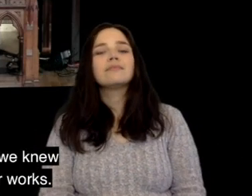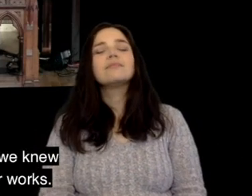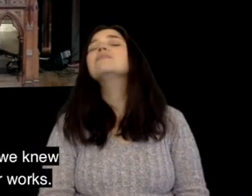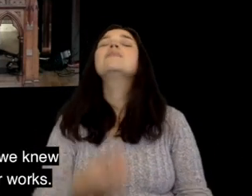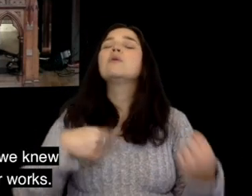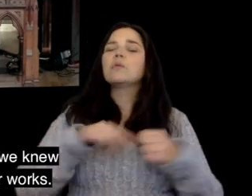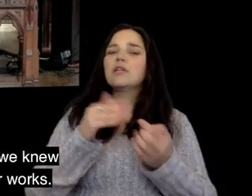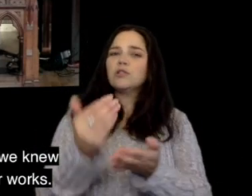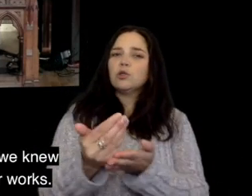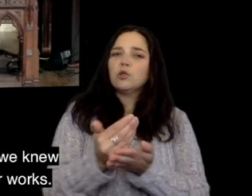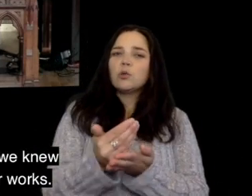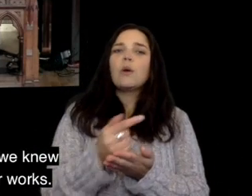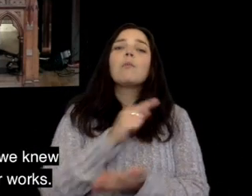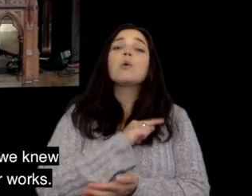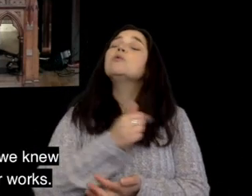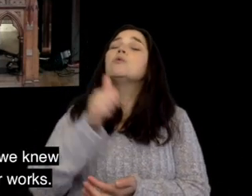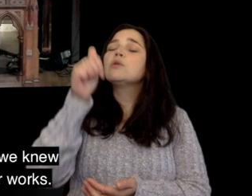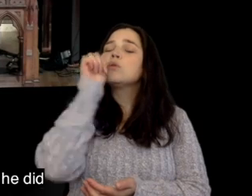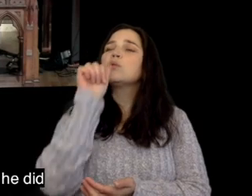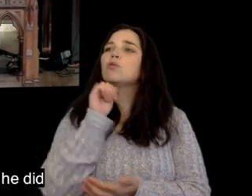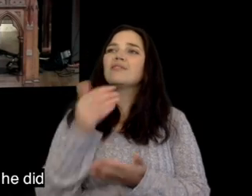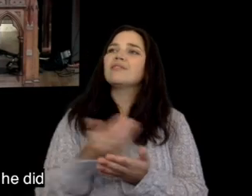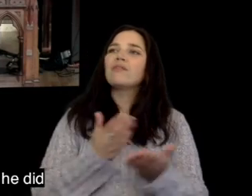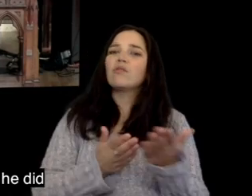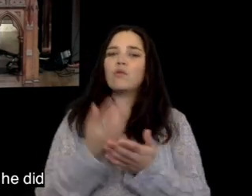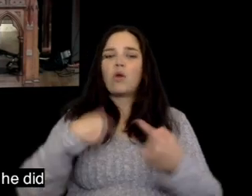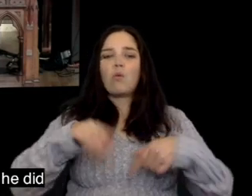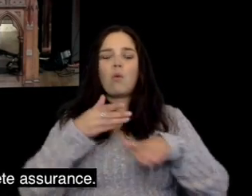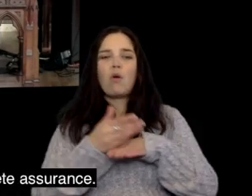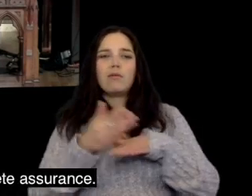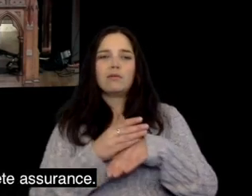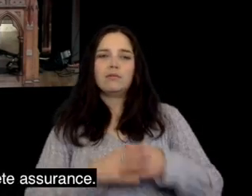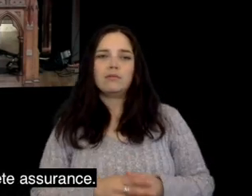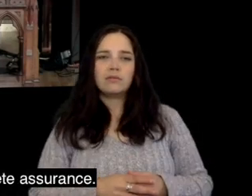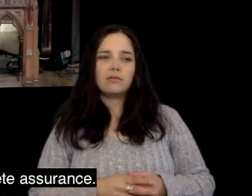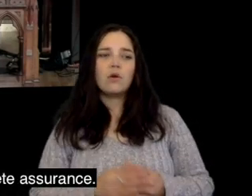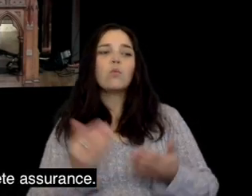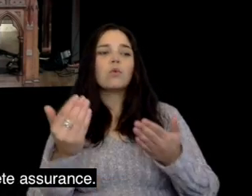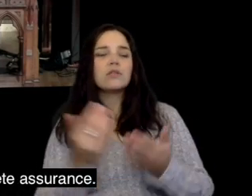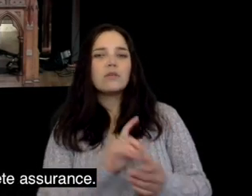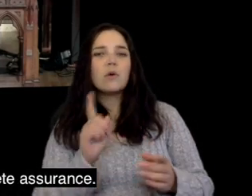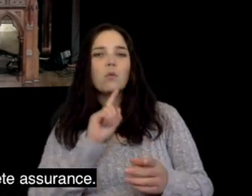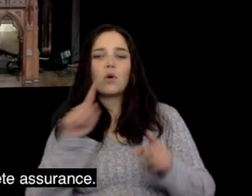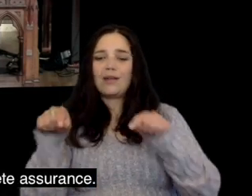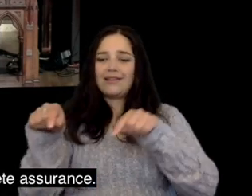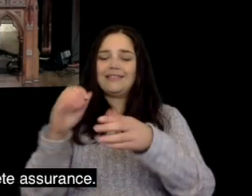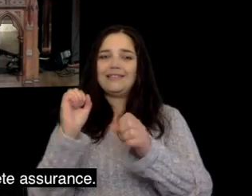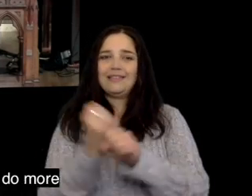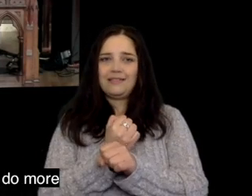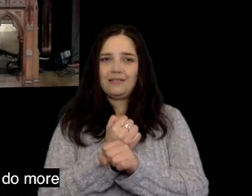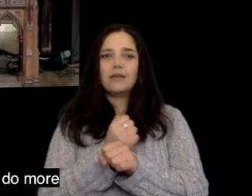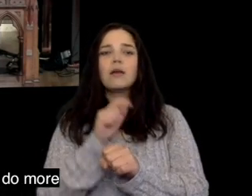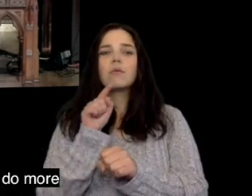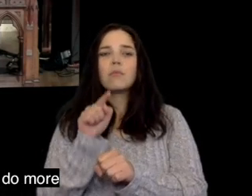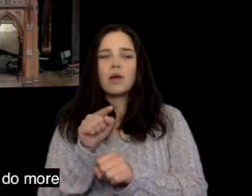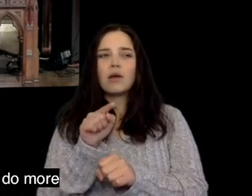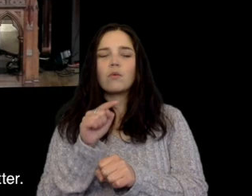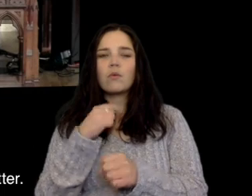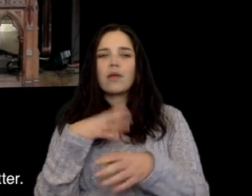We are secure because we know we are not saved by our works. We are saved by what he did, and therefore we